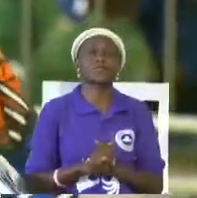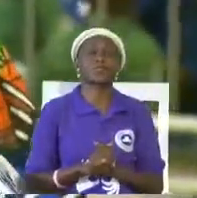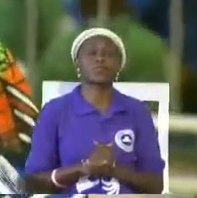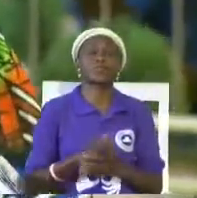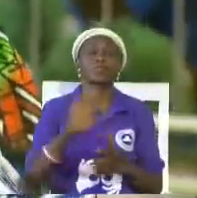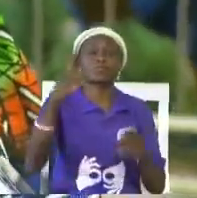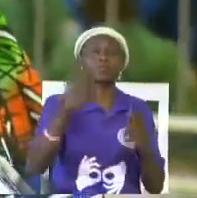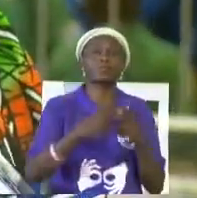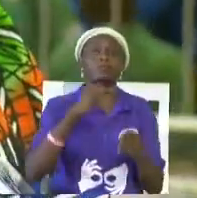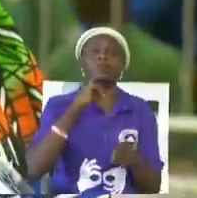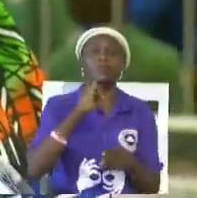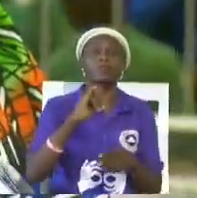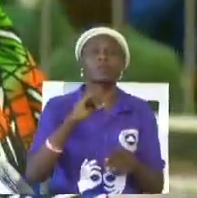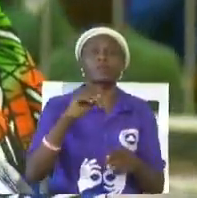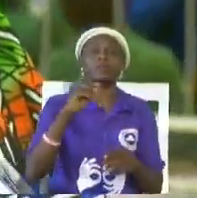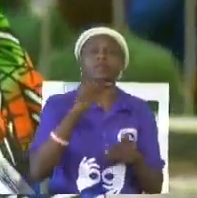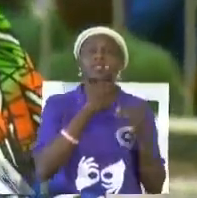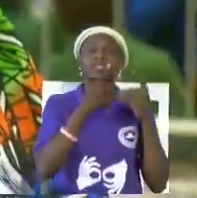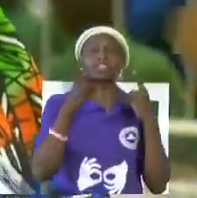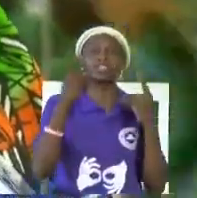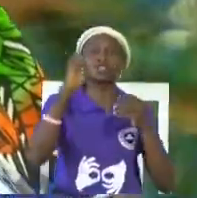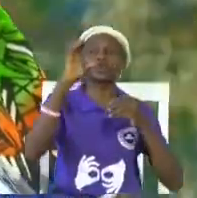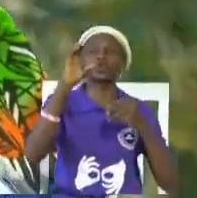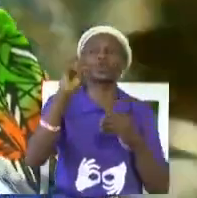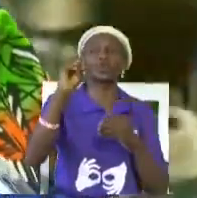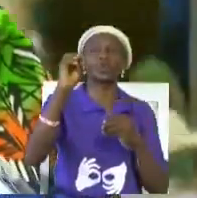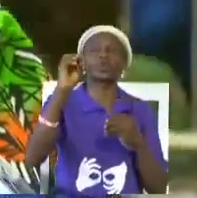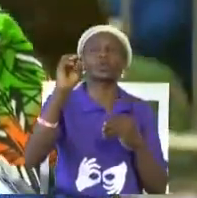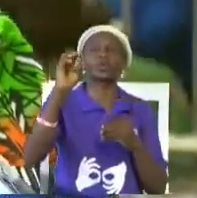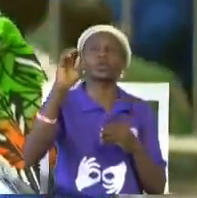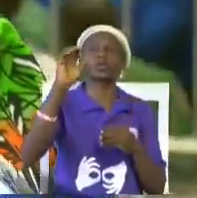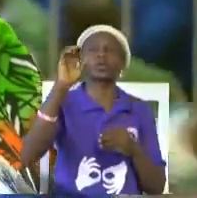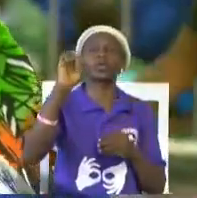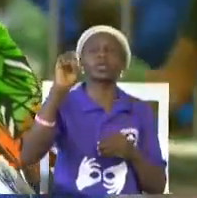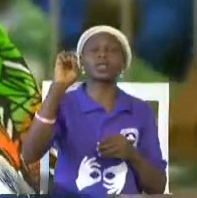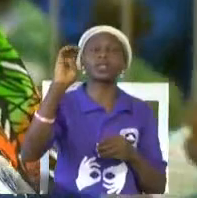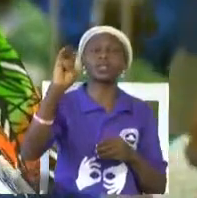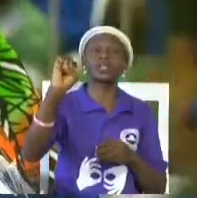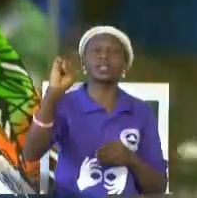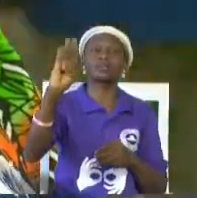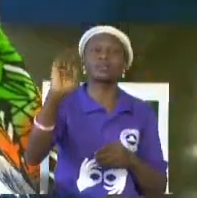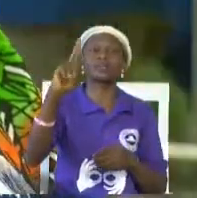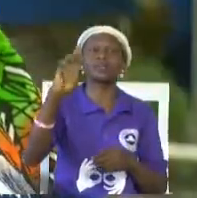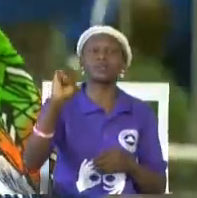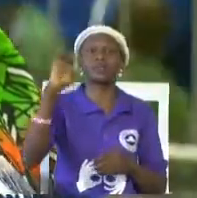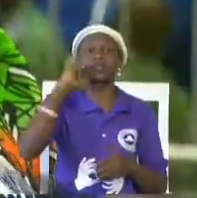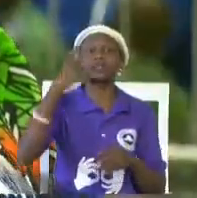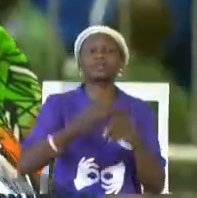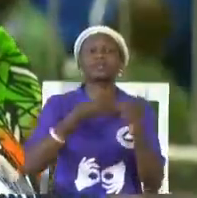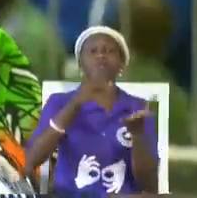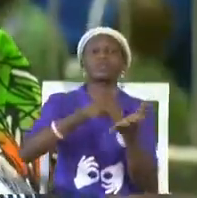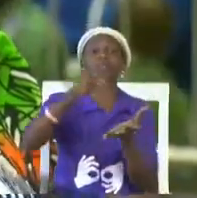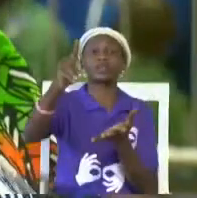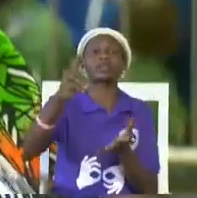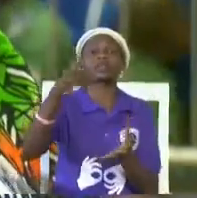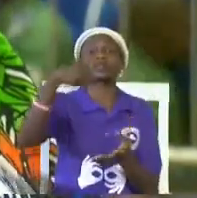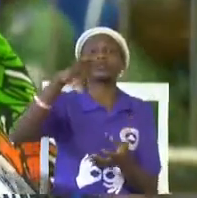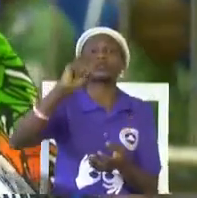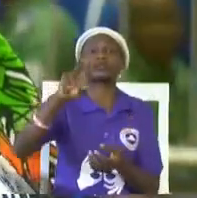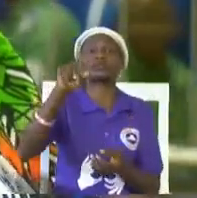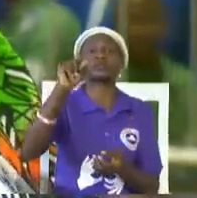My name is Nikines Ebere Basi. I am from Delta Province 20,